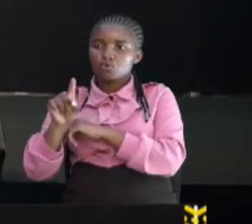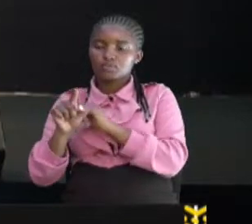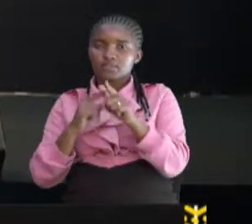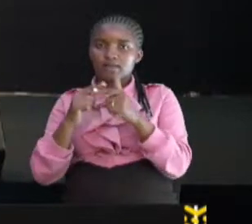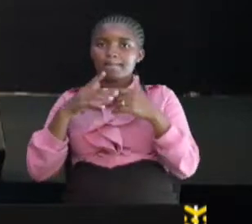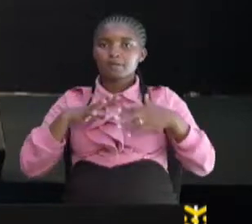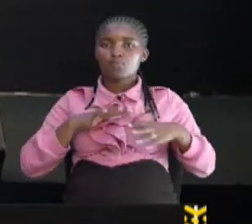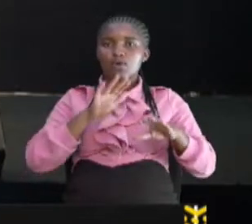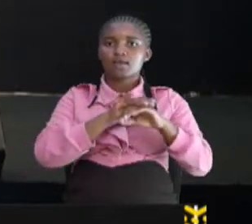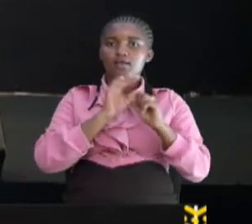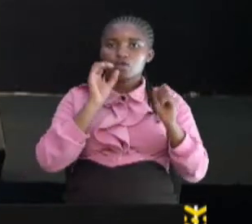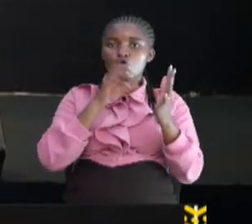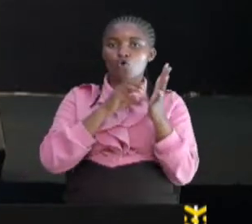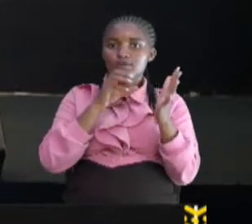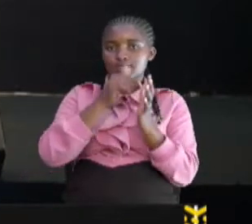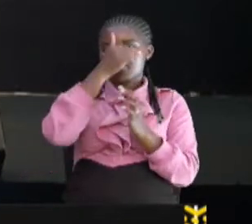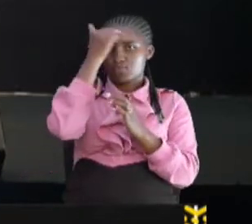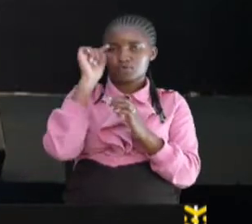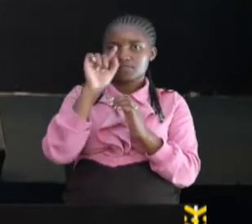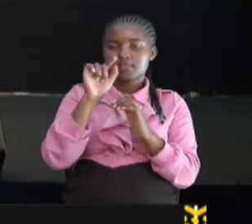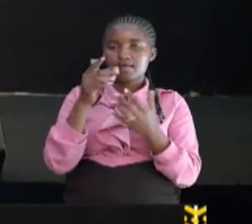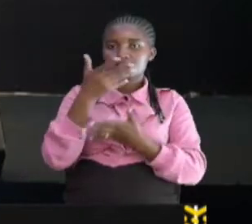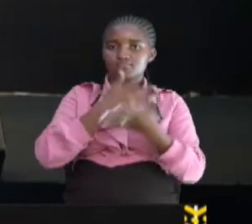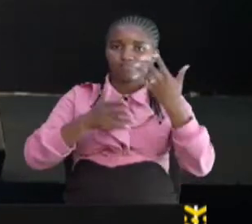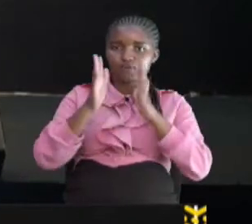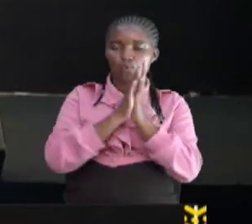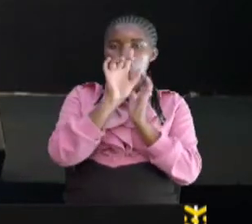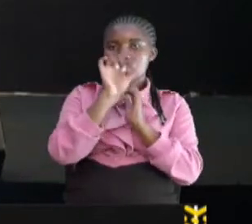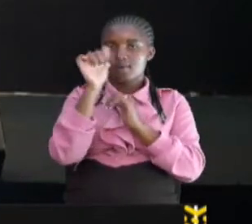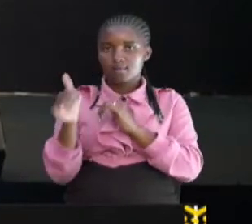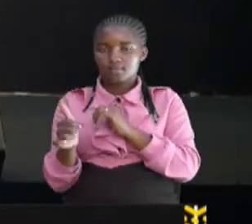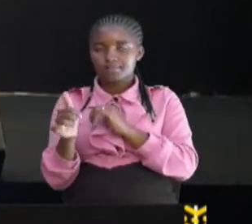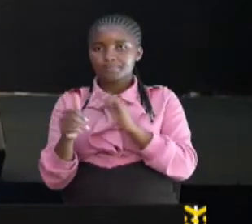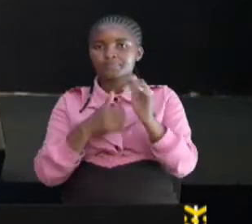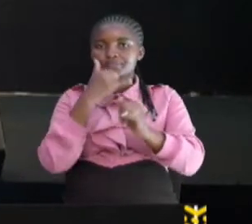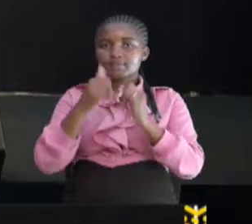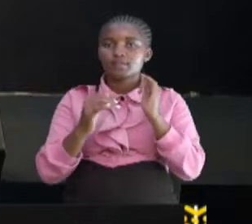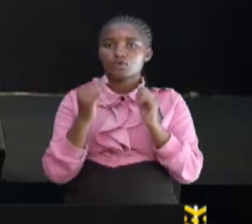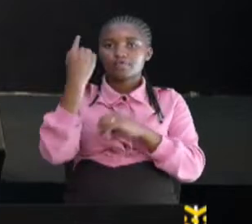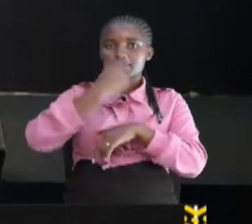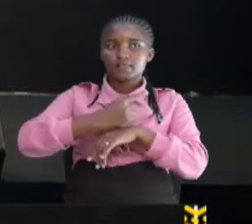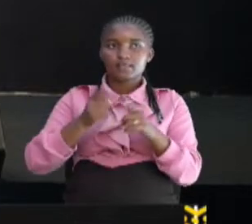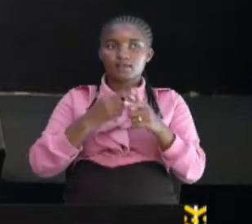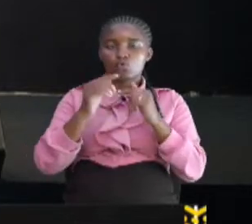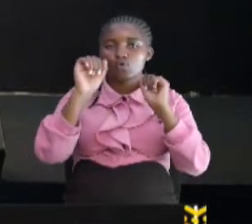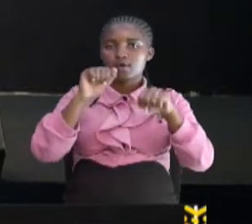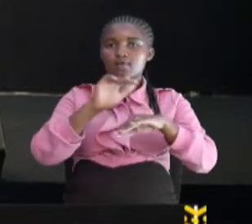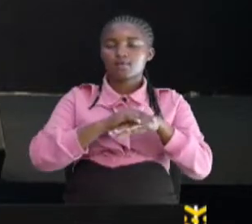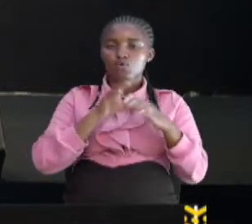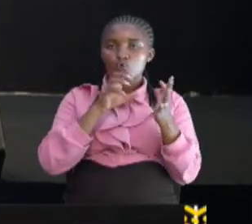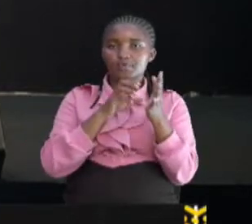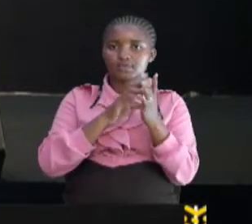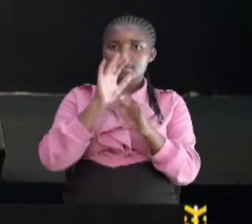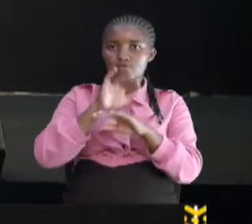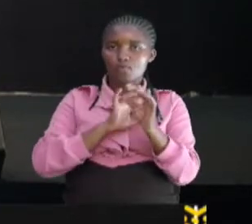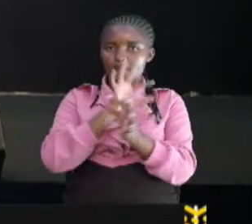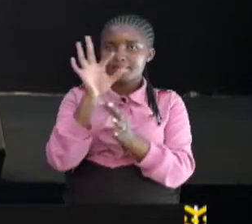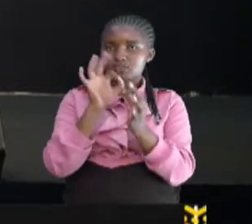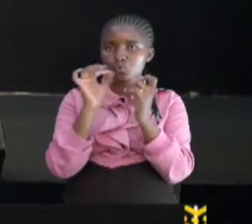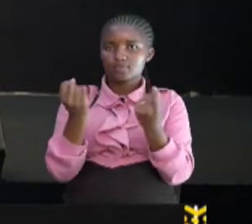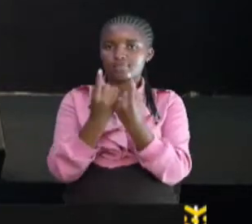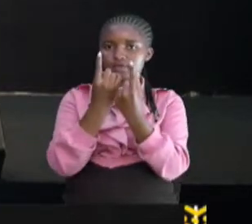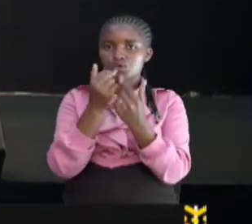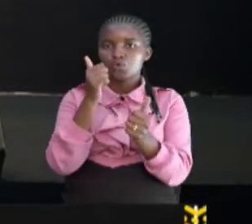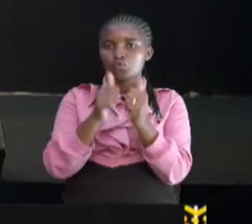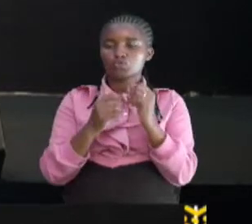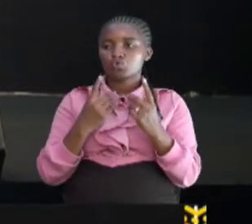getting content just because they're going to interact with each other. At the end of the day, you've gotten content from a particular event you